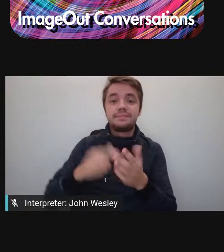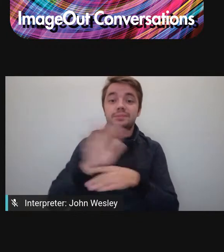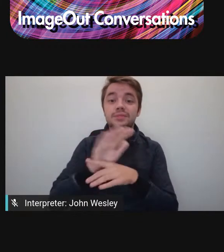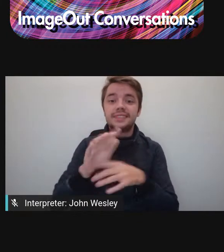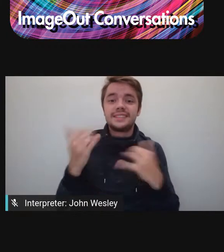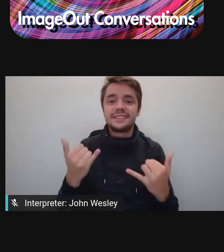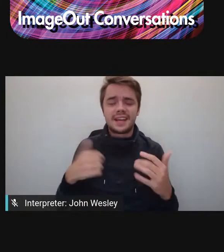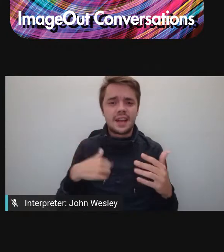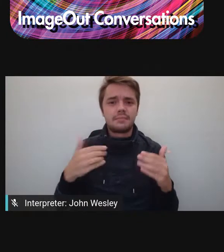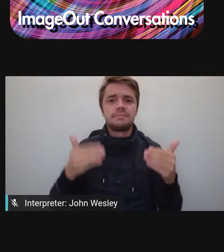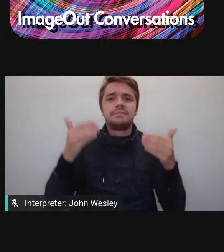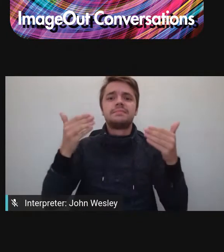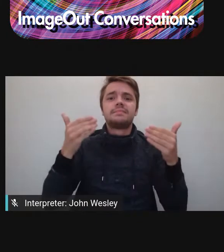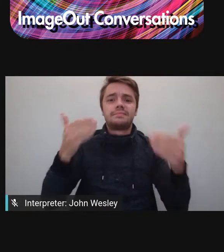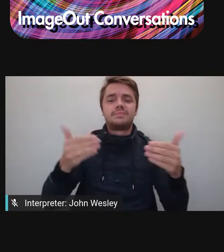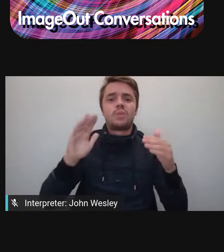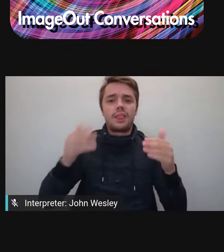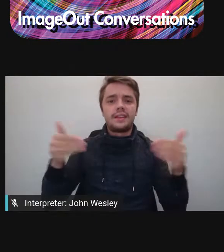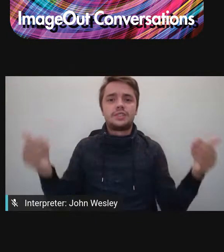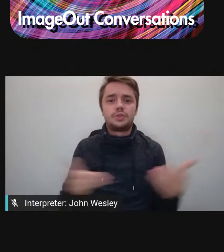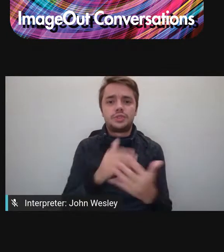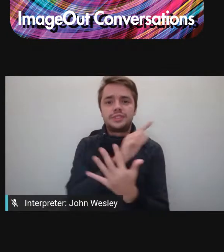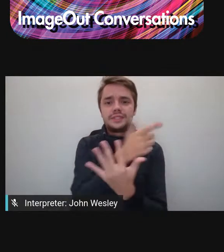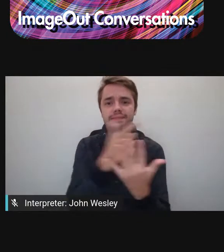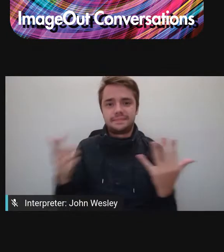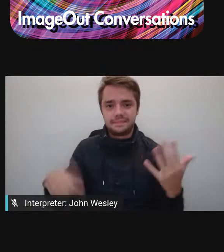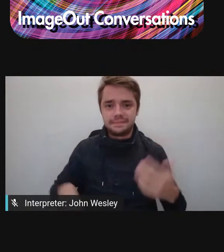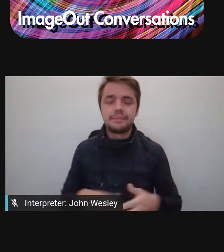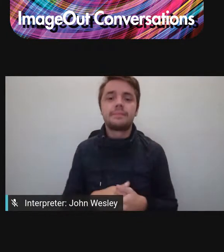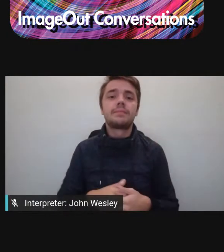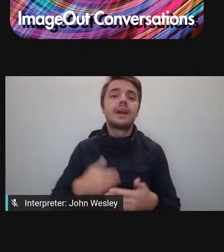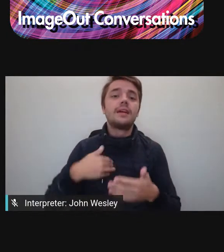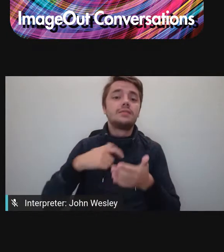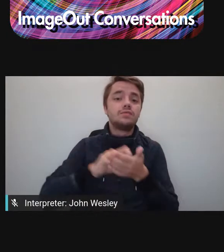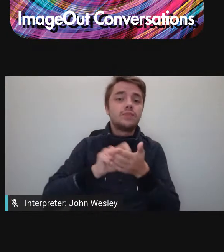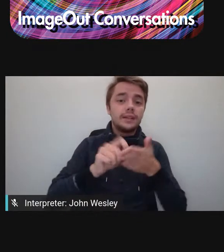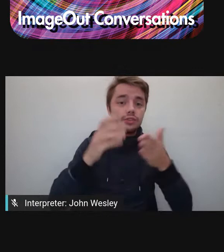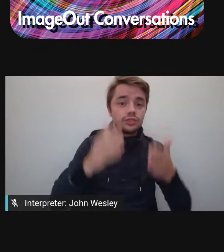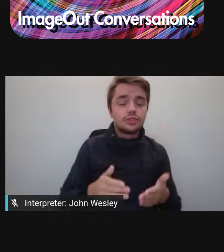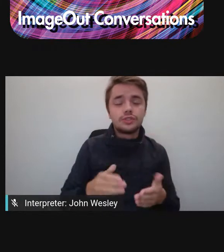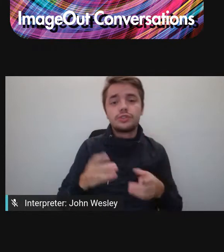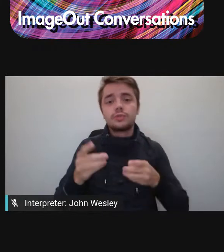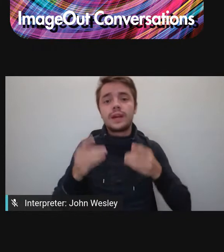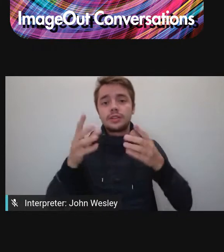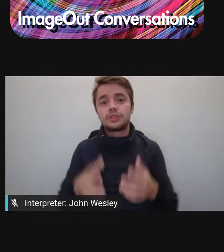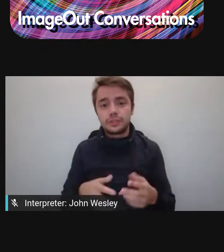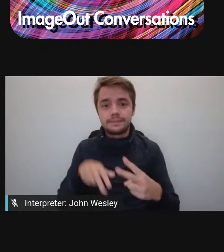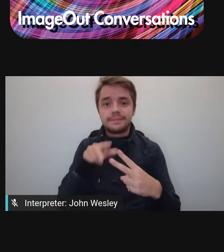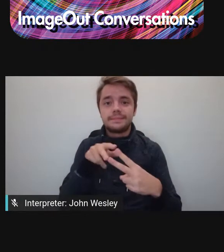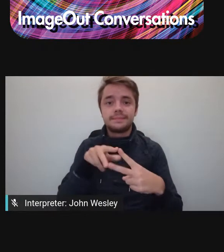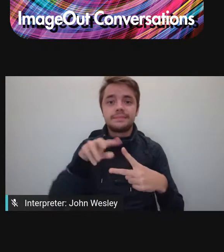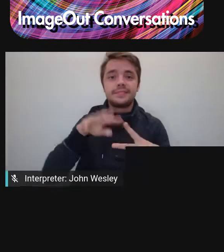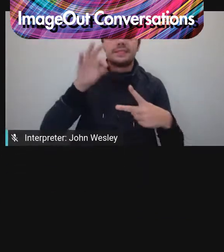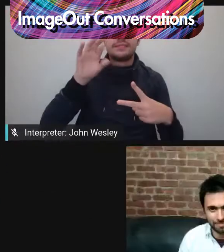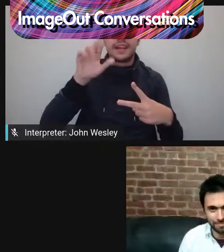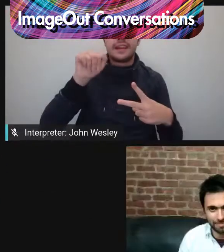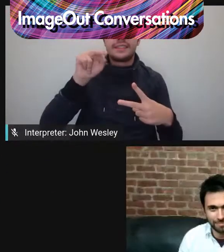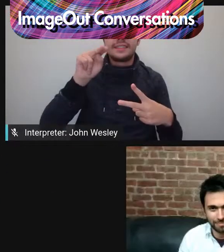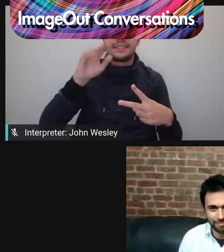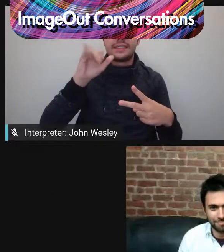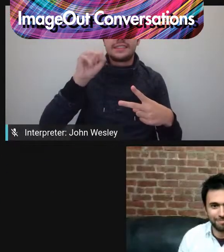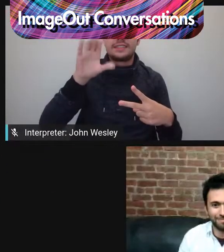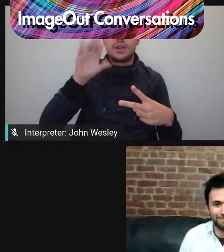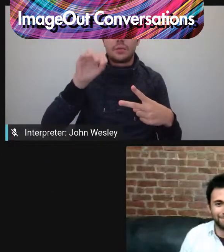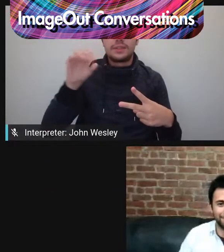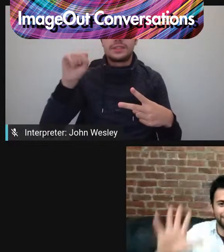them right now. We have a writer and co-directors, Francisco Salazar and his brother,